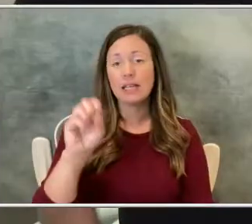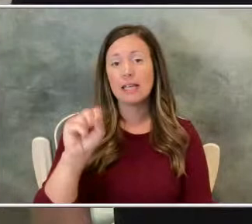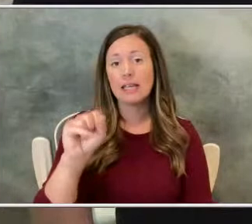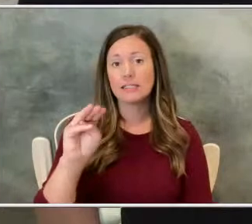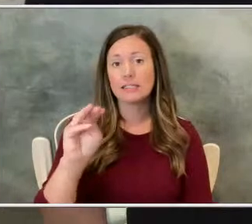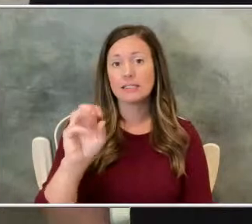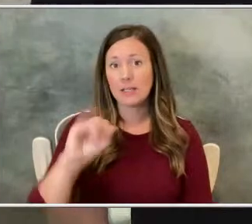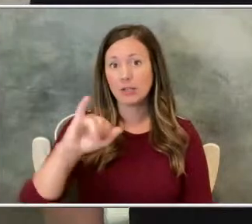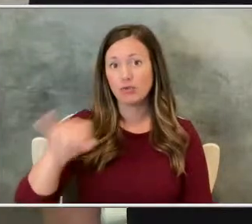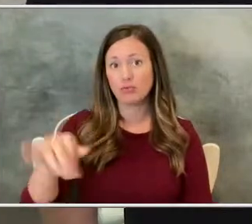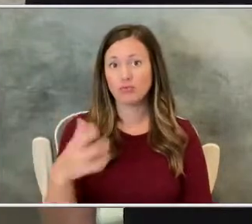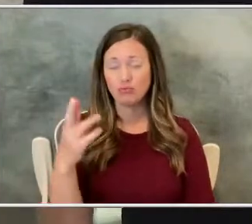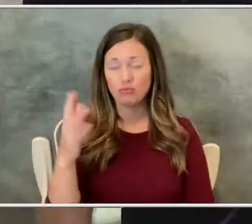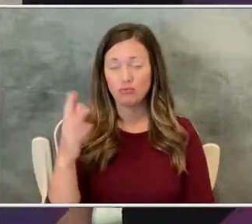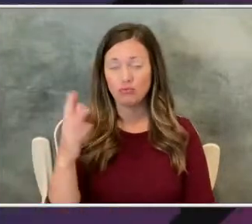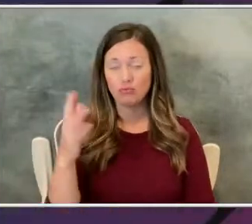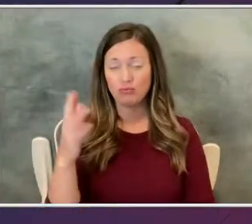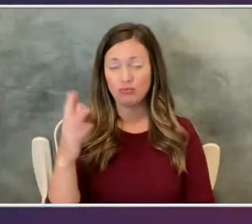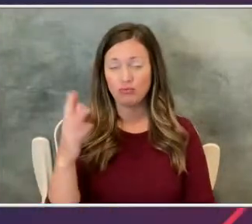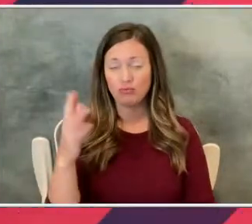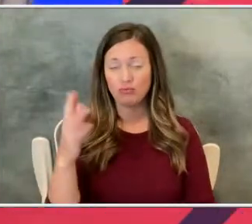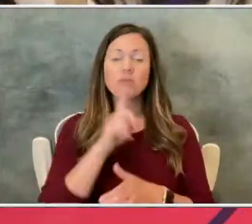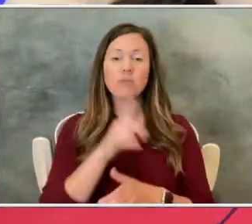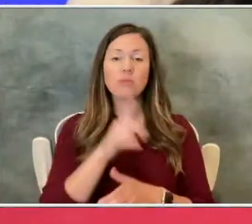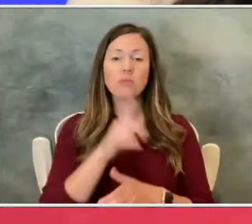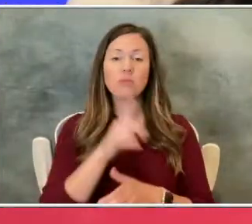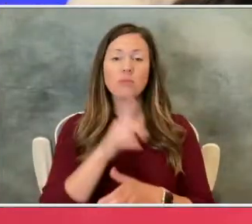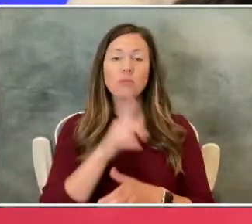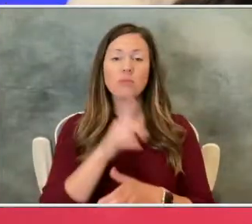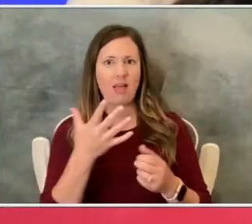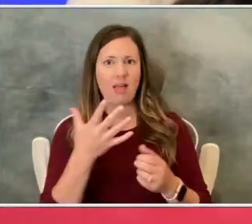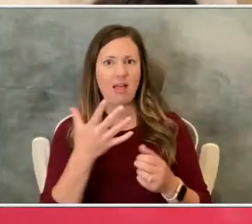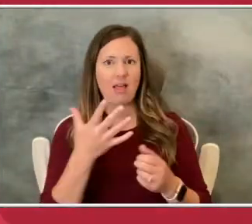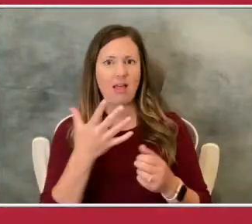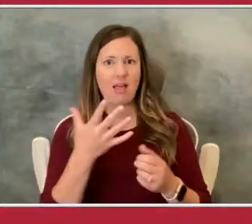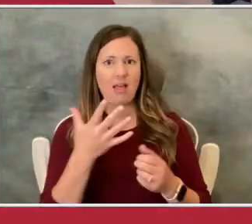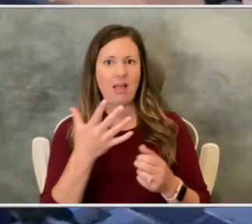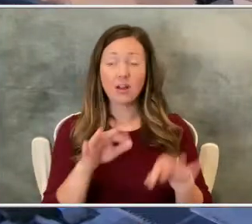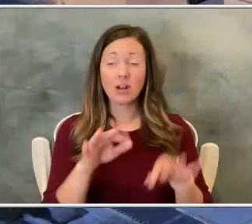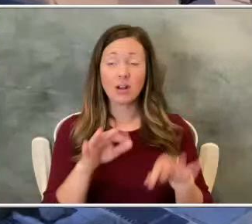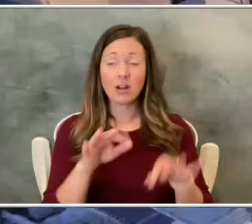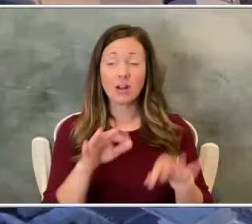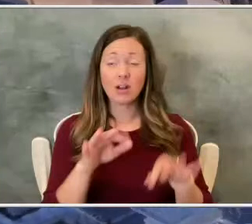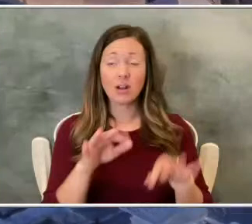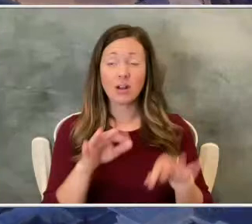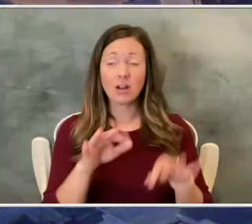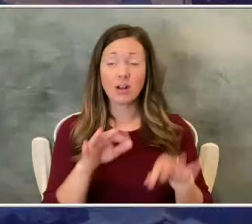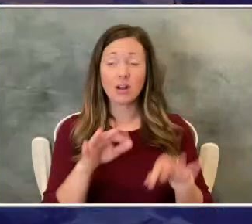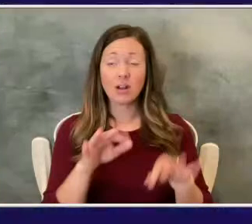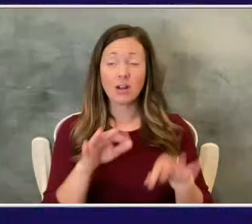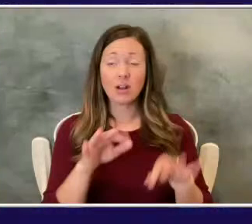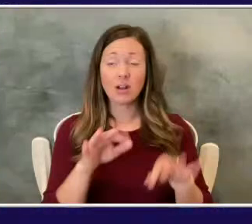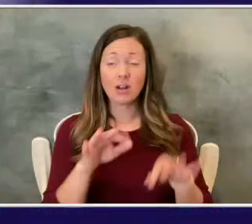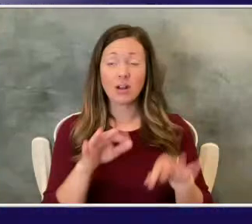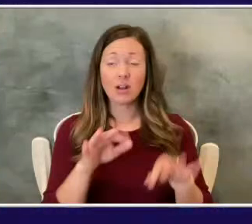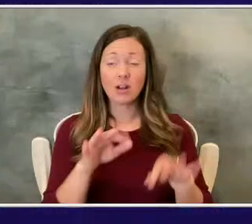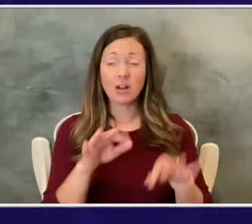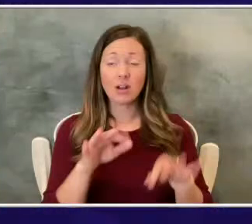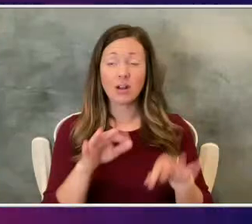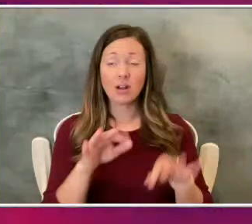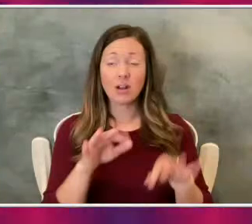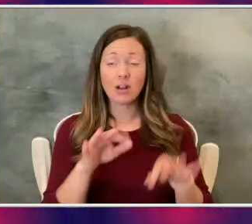most important patient on the planet. I felt heard, and that was really big. This is All Things Heart.